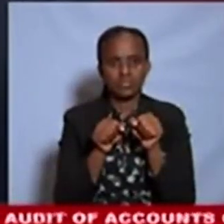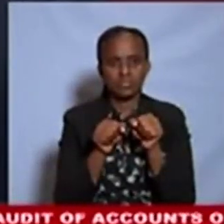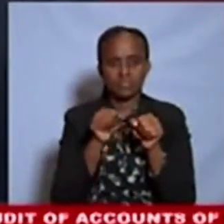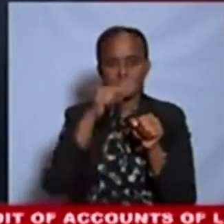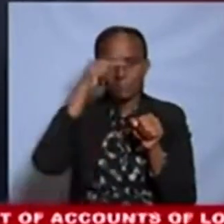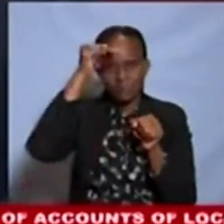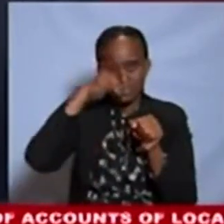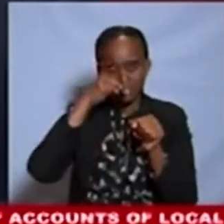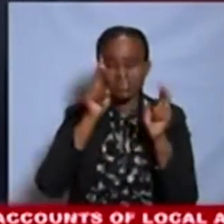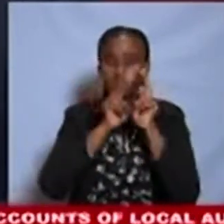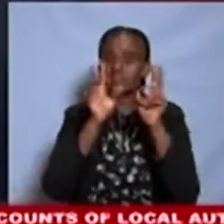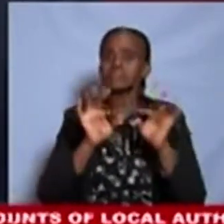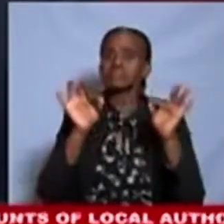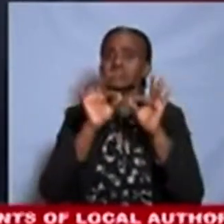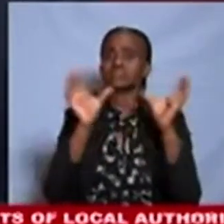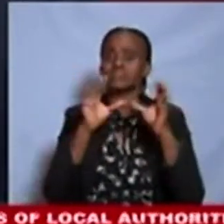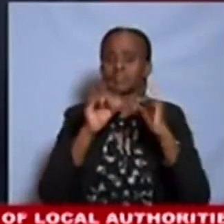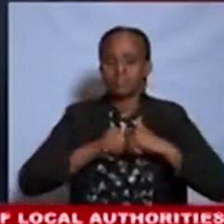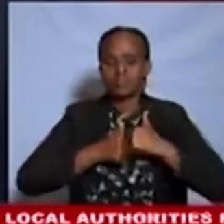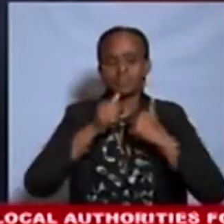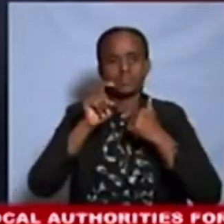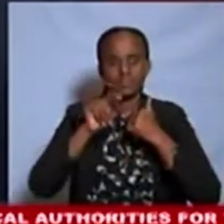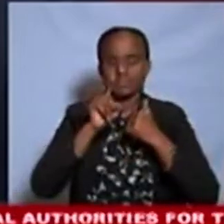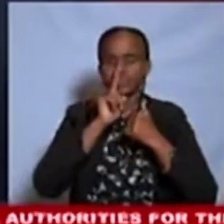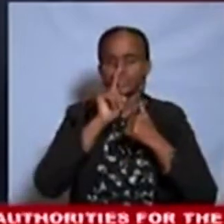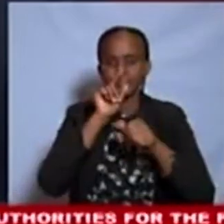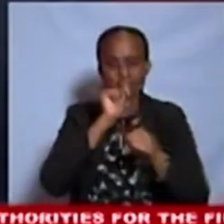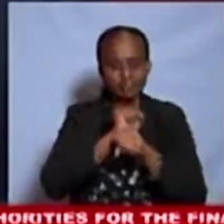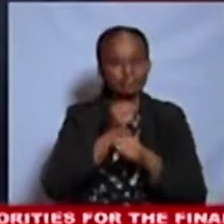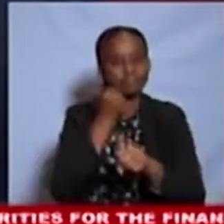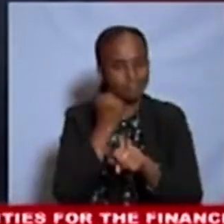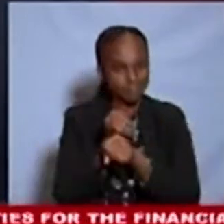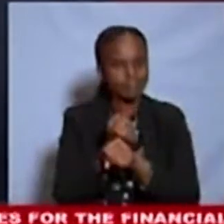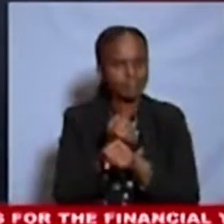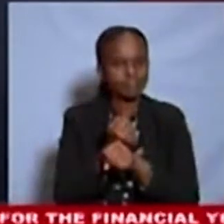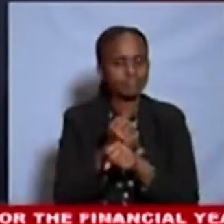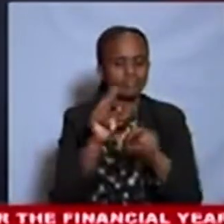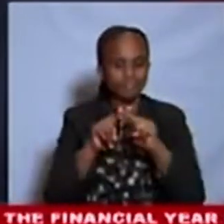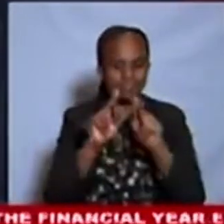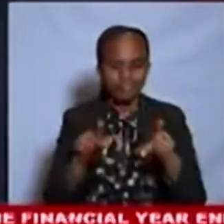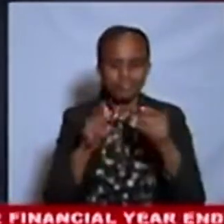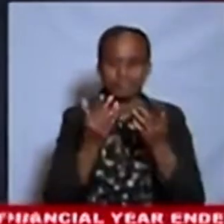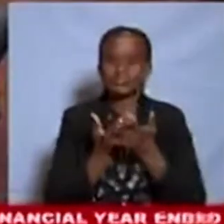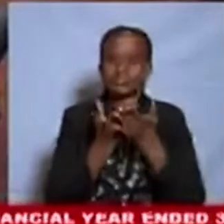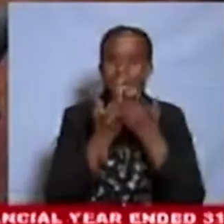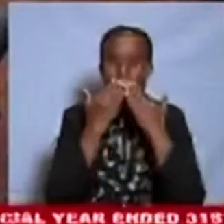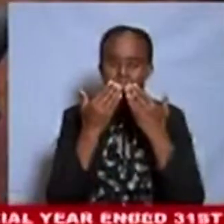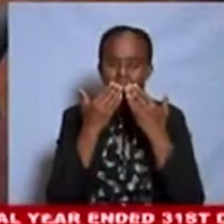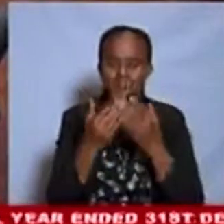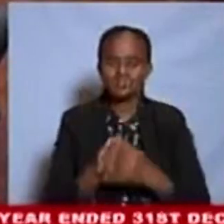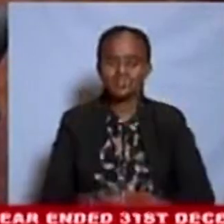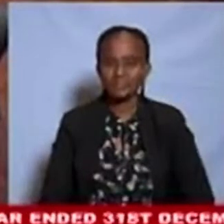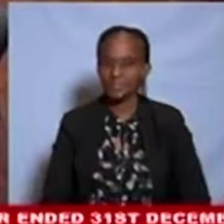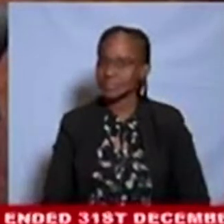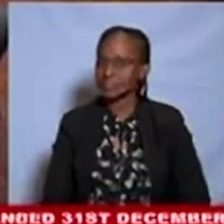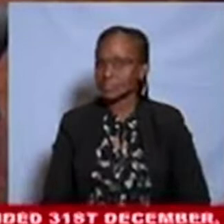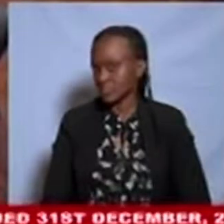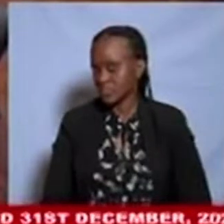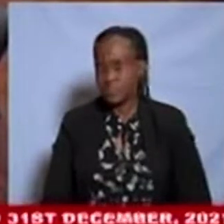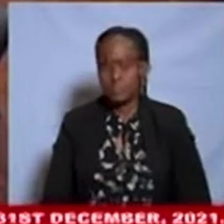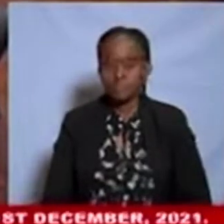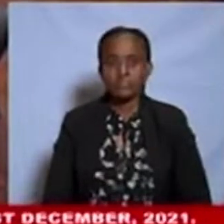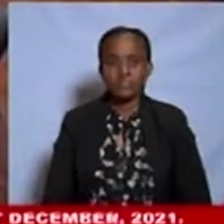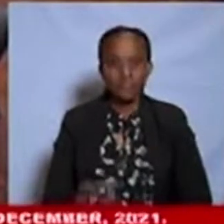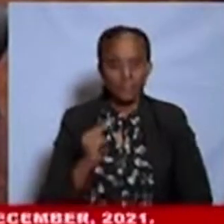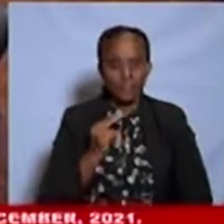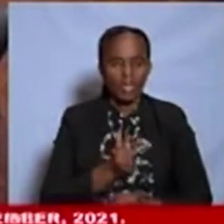Namala is a critical council, so we need really to be up in arms. Chair, I submit. Thank you. No, thank you very much. Now that we've come